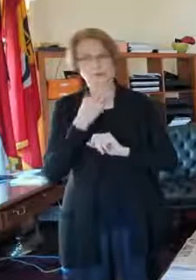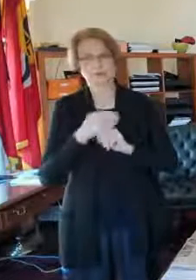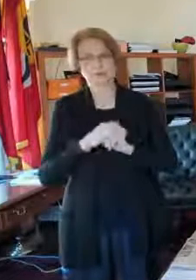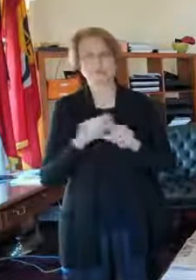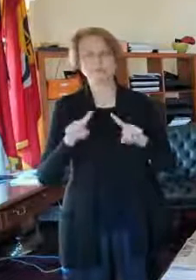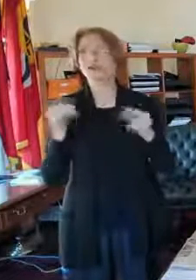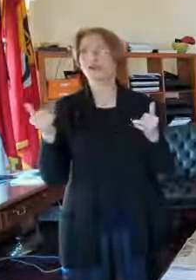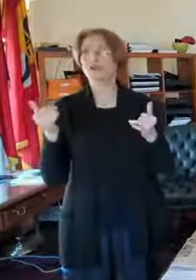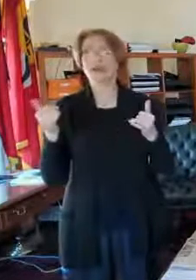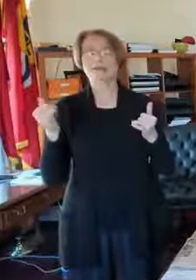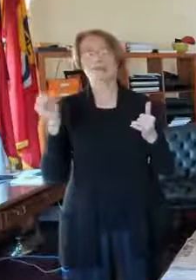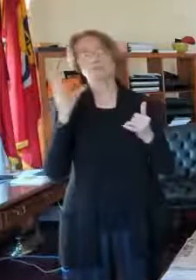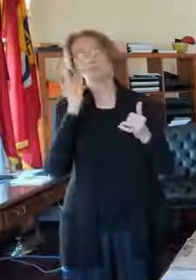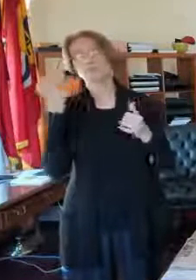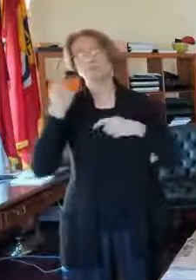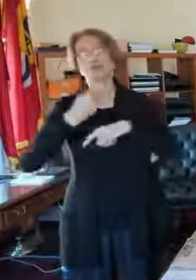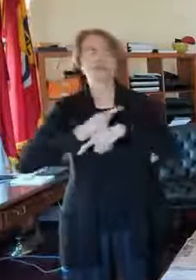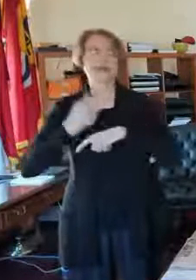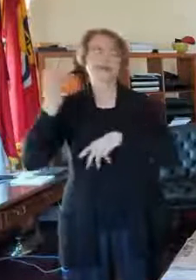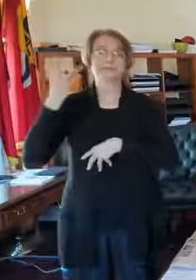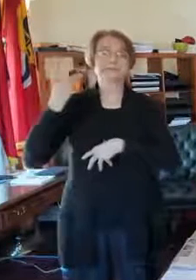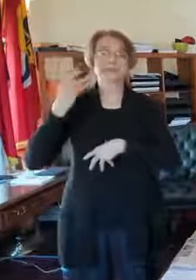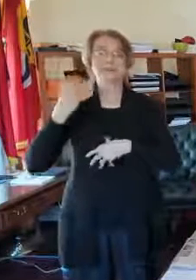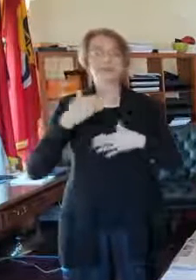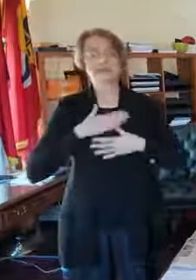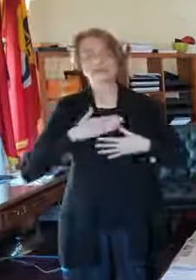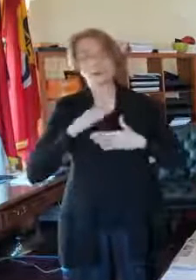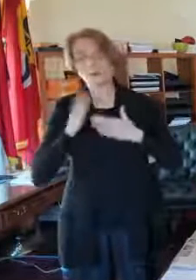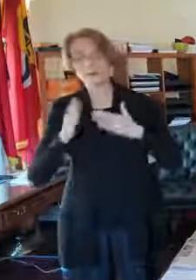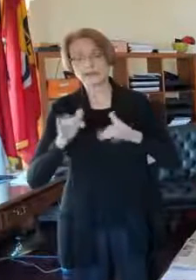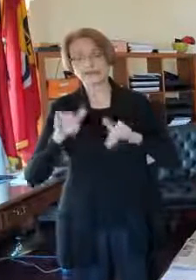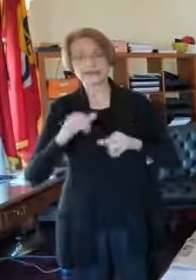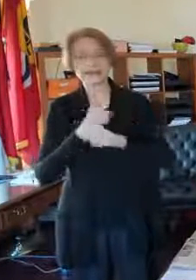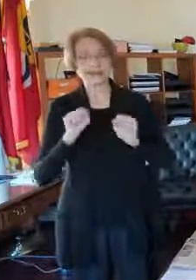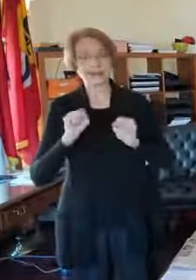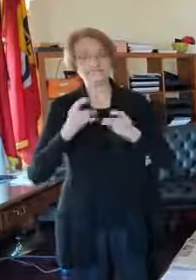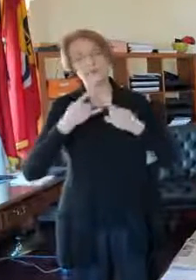for right now, it's a beautiful day outside. Have a good weekend. Everybody stay safe.